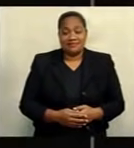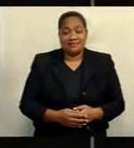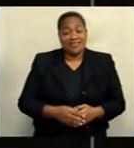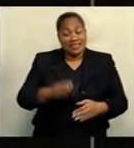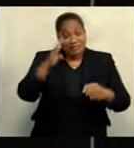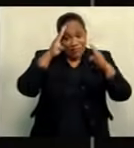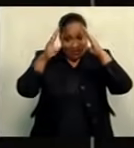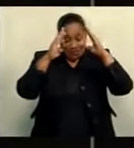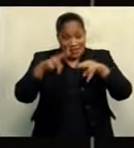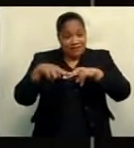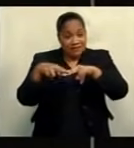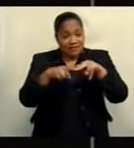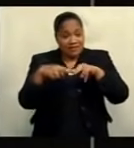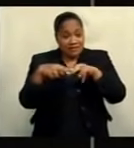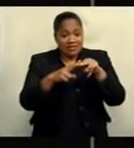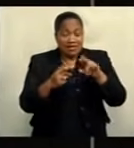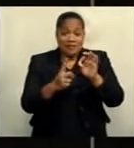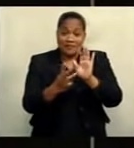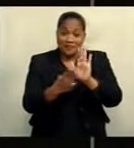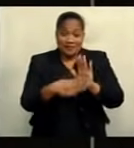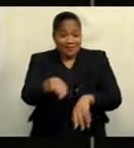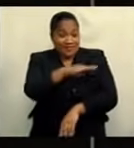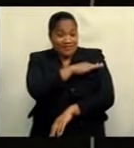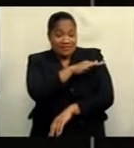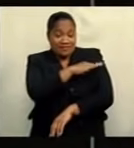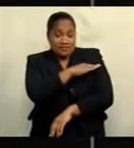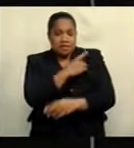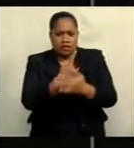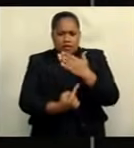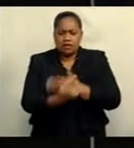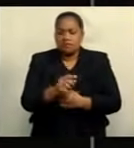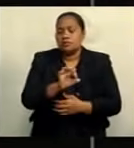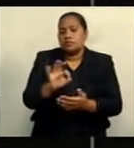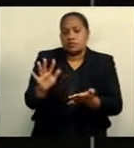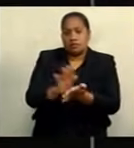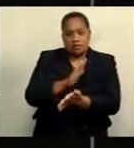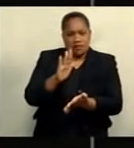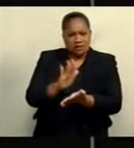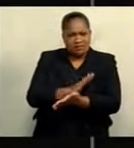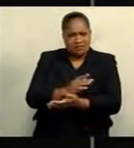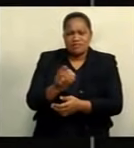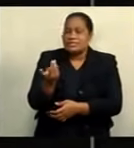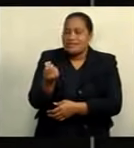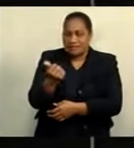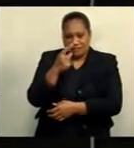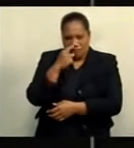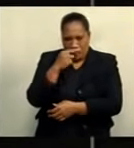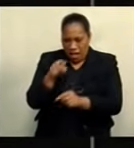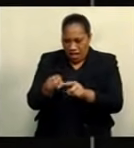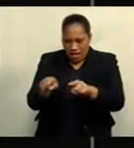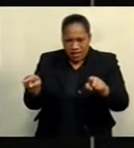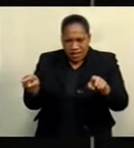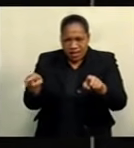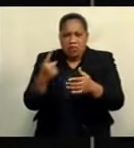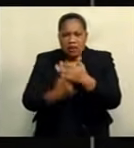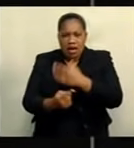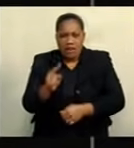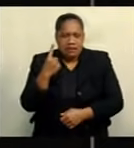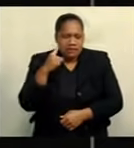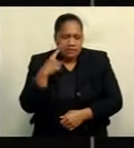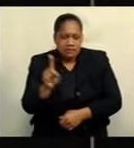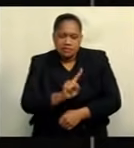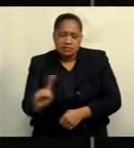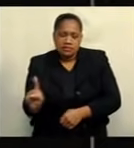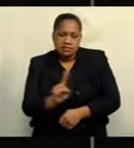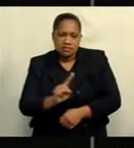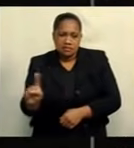Pulunaka, Fiji. Prime Minister Voringin Bainimarama is disappointed with the complacency of some people who made unauthorized trips to outer